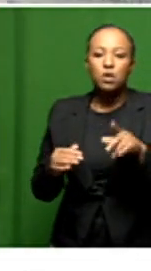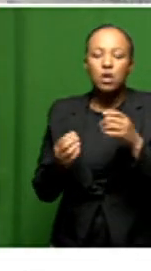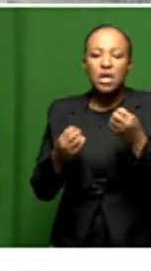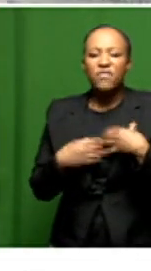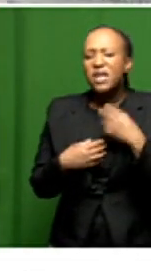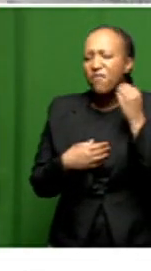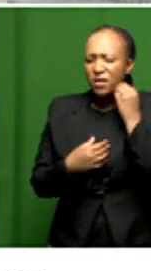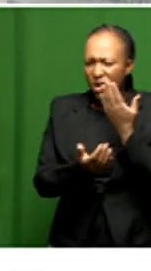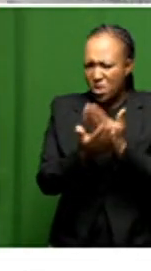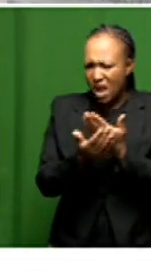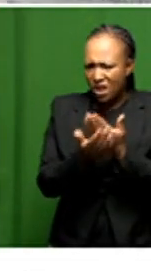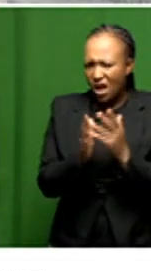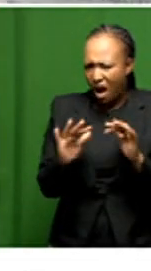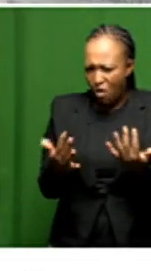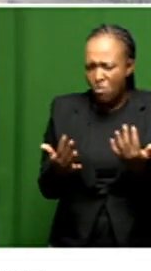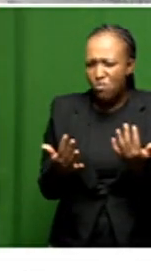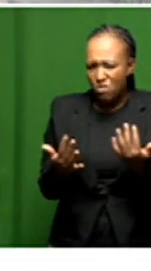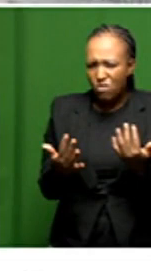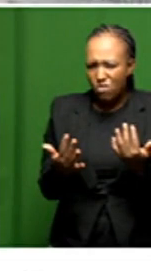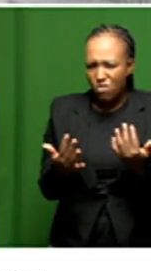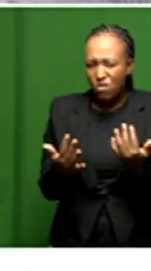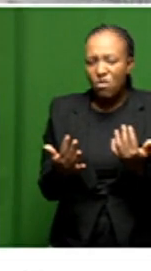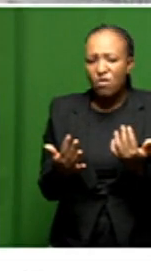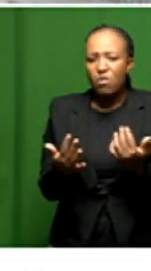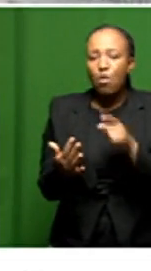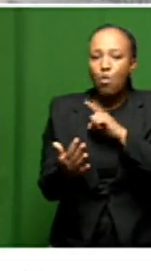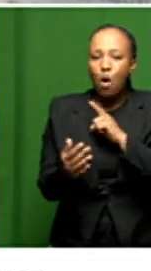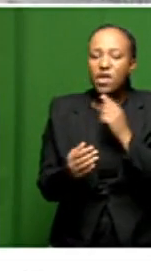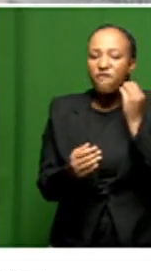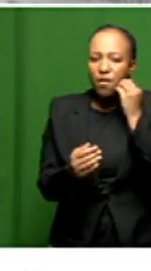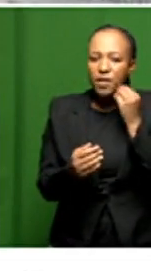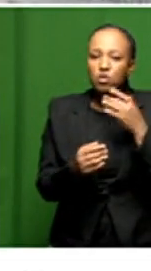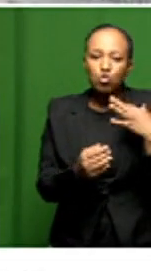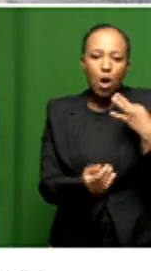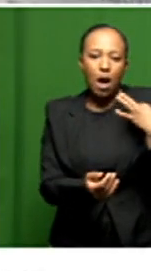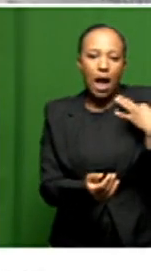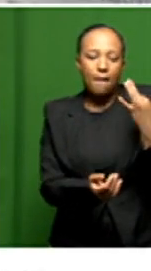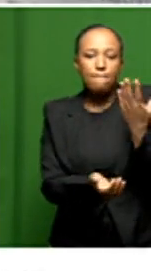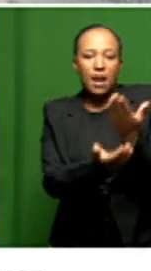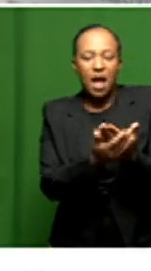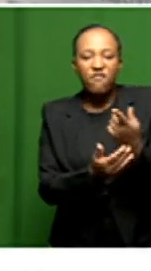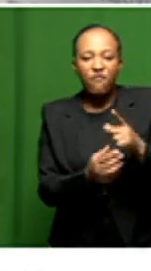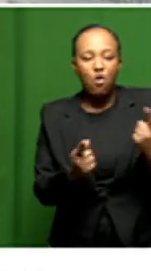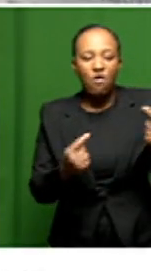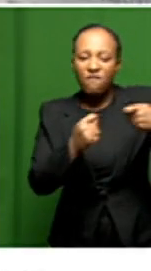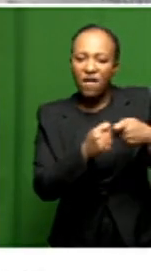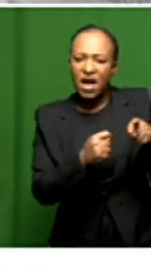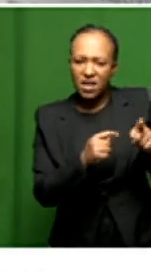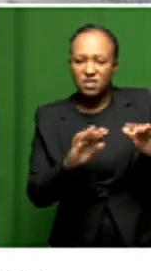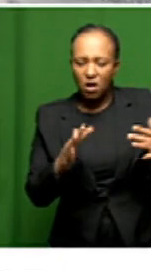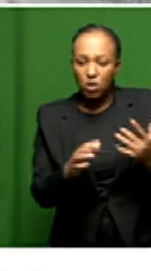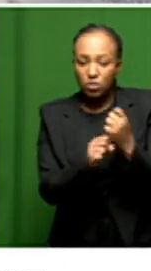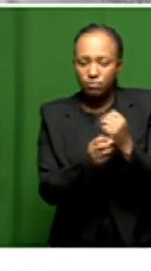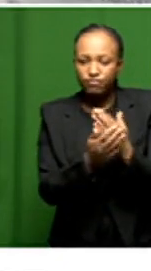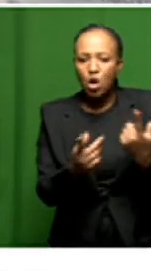people can do that as we wrap up, just getting your information, applying for some of these funds, and also for